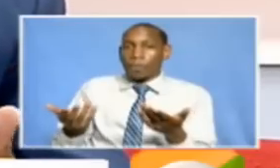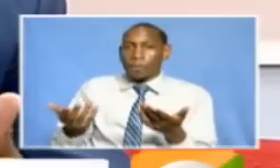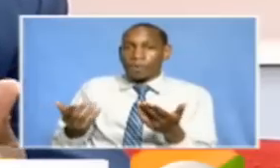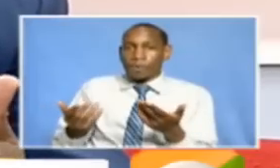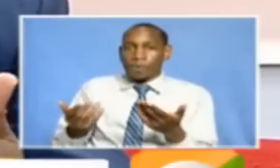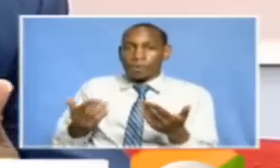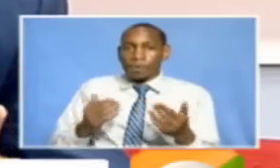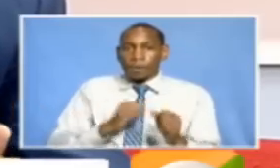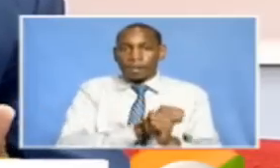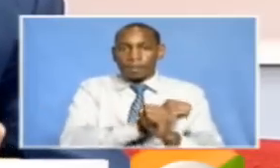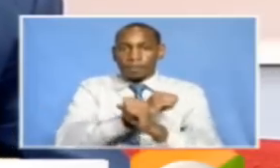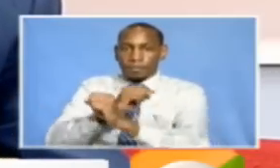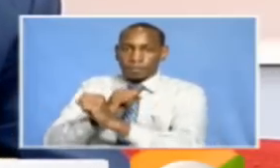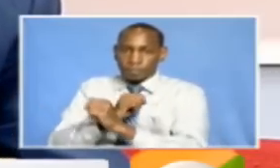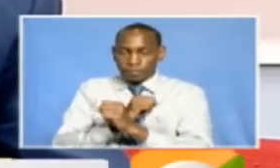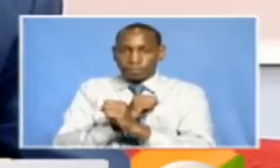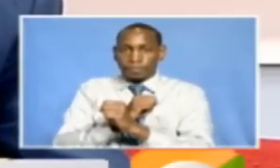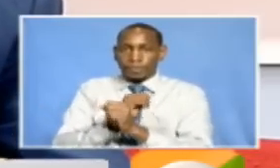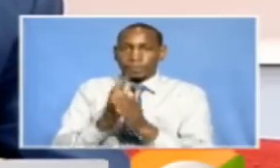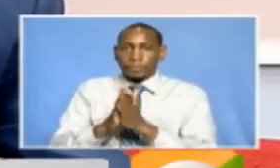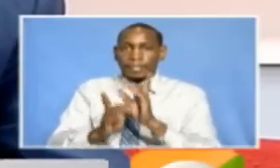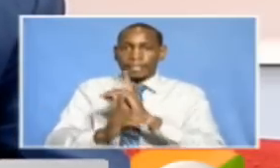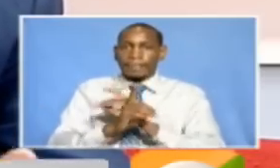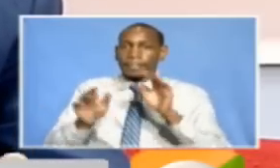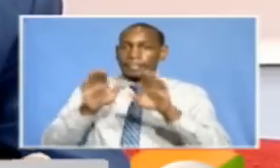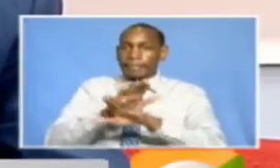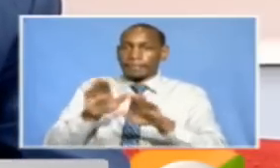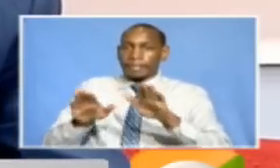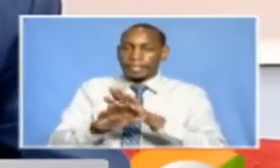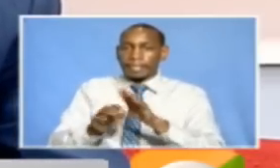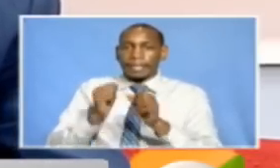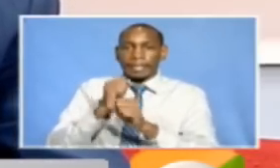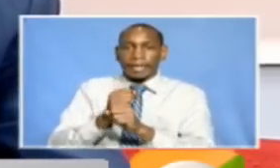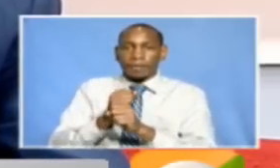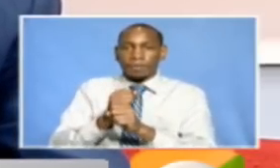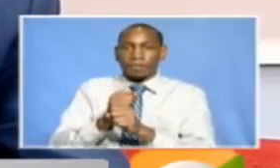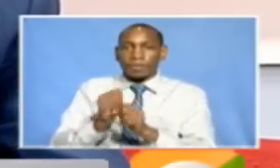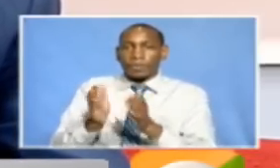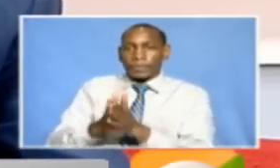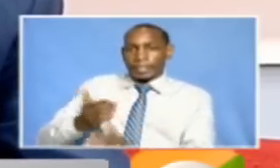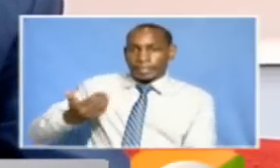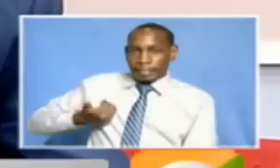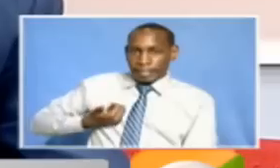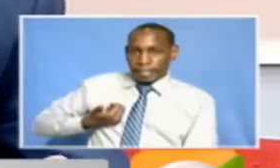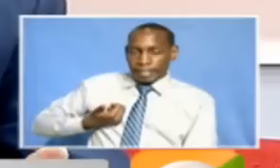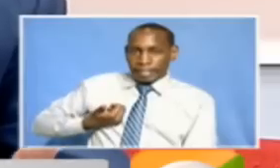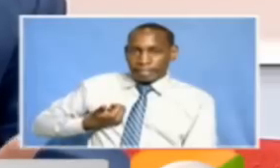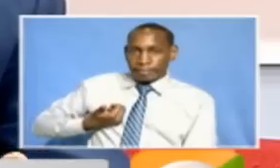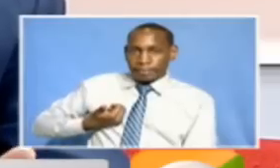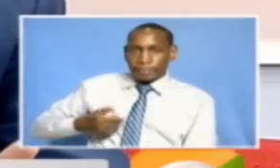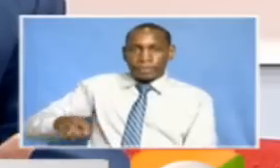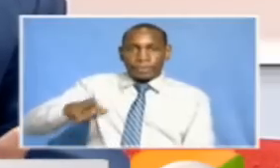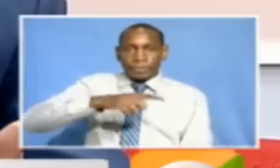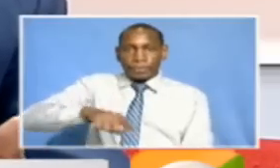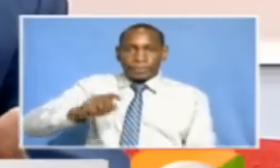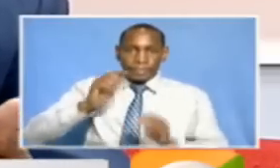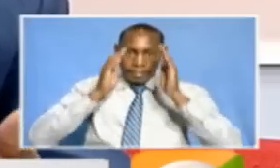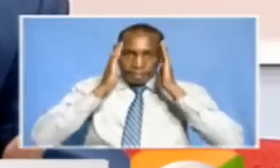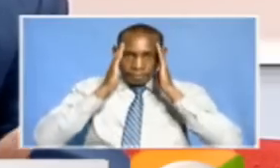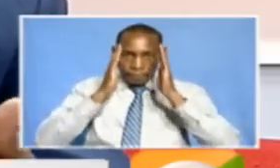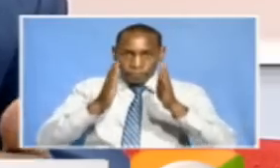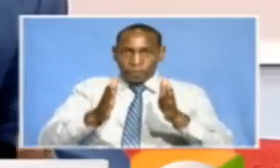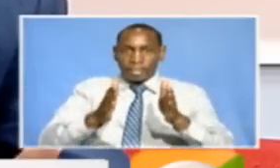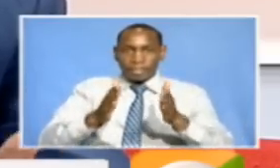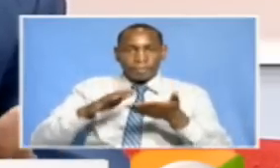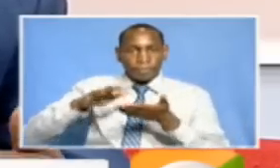prevention, defense and everything, has largely been done with the girls. So we focused